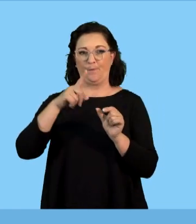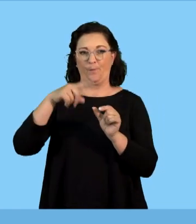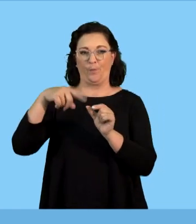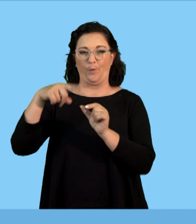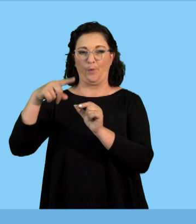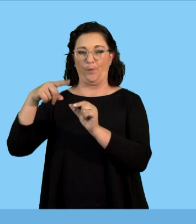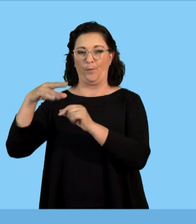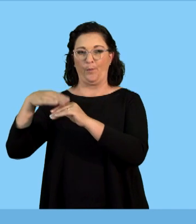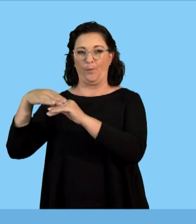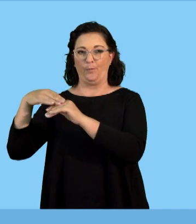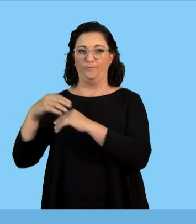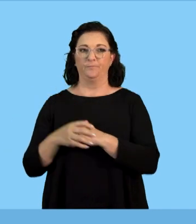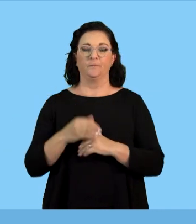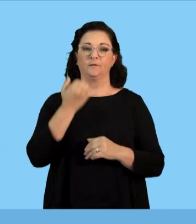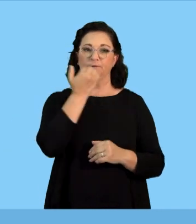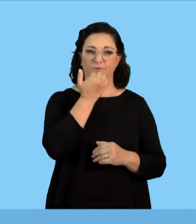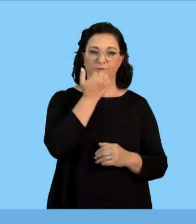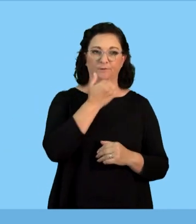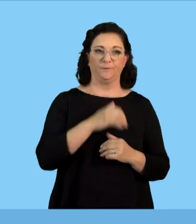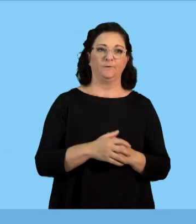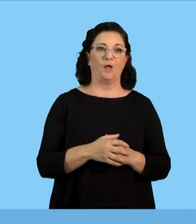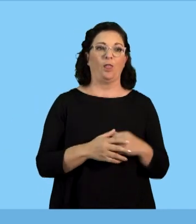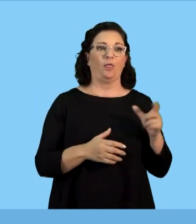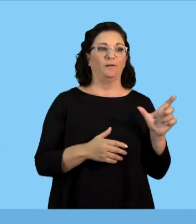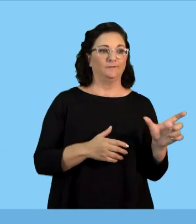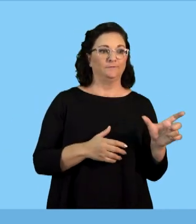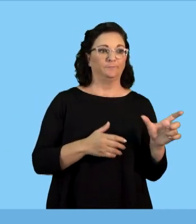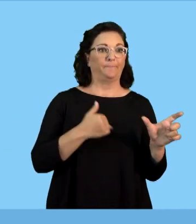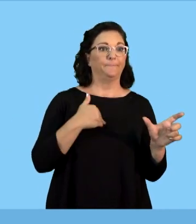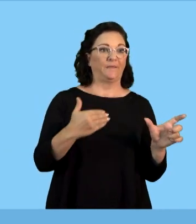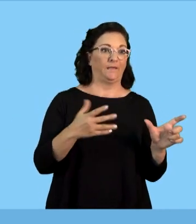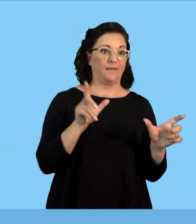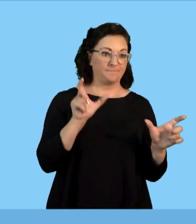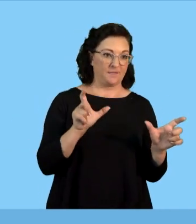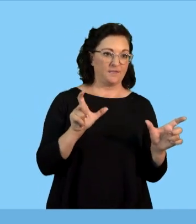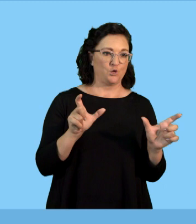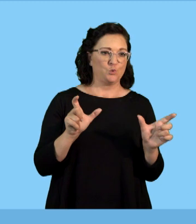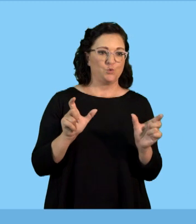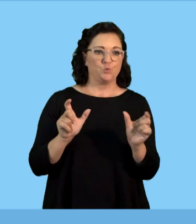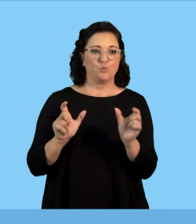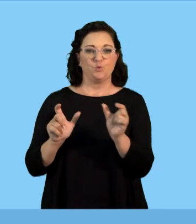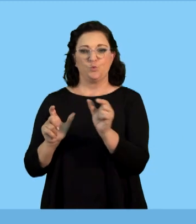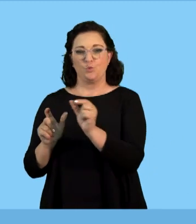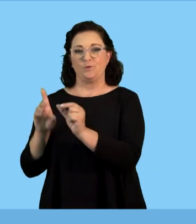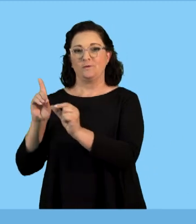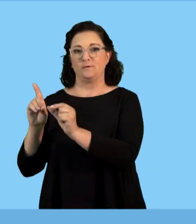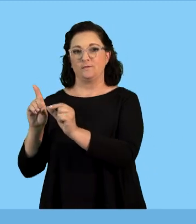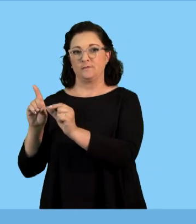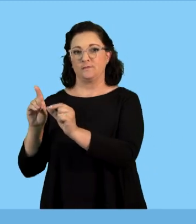increases, or wavelength decreases. As you're moving from red to violet, wavelength